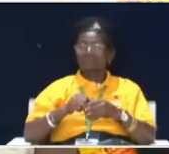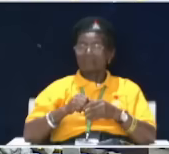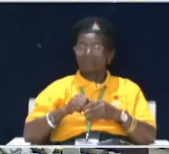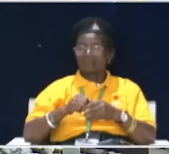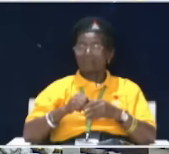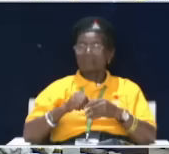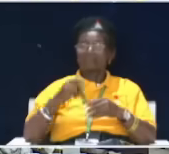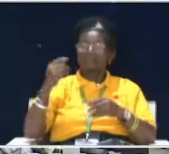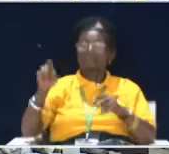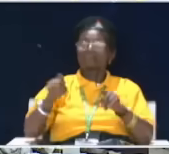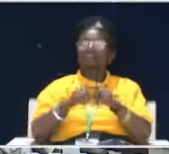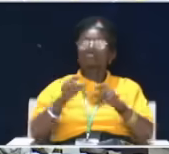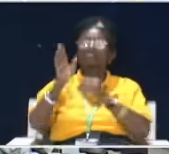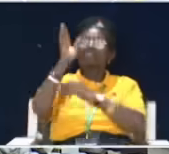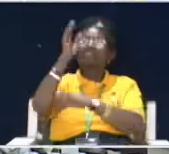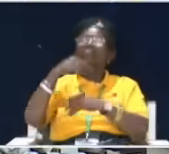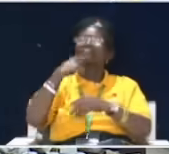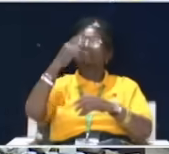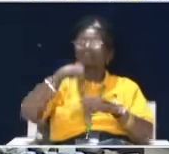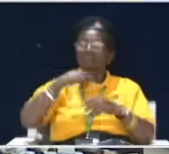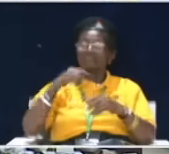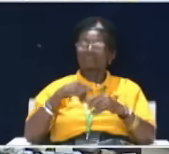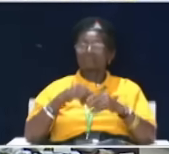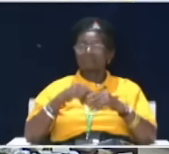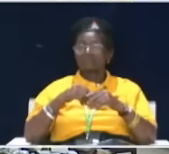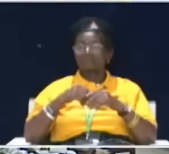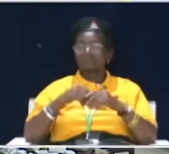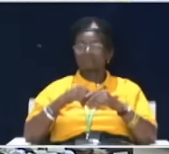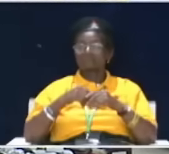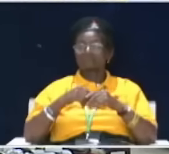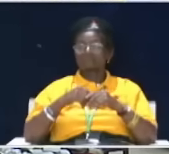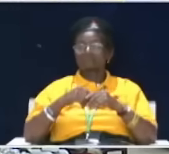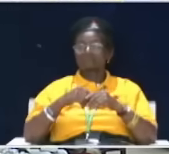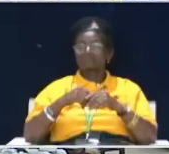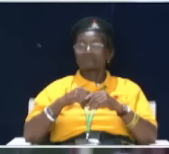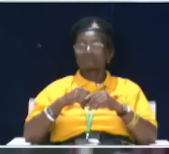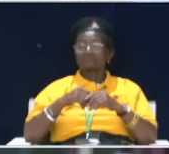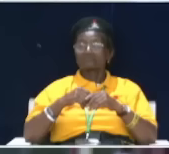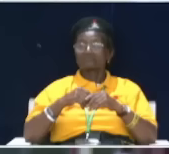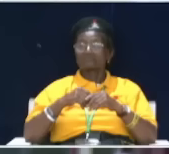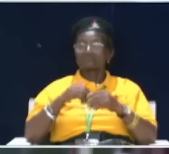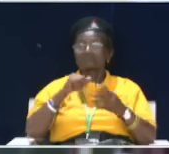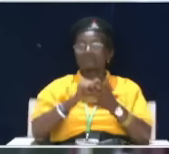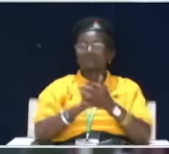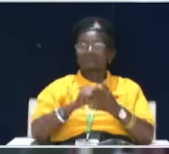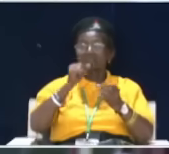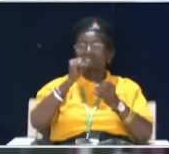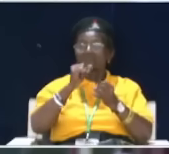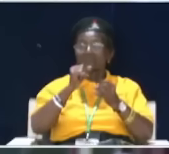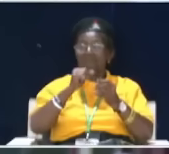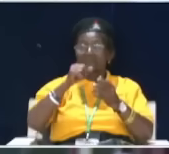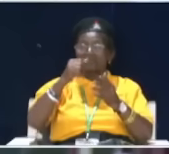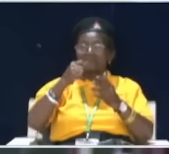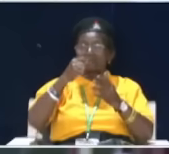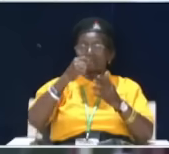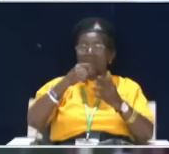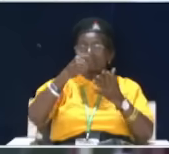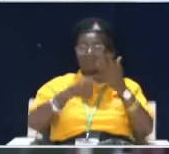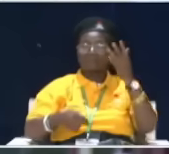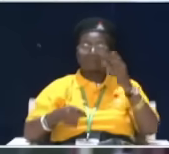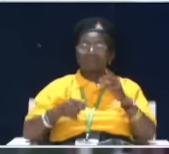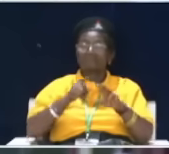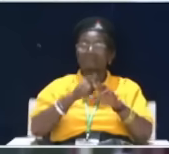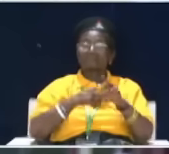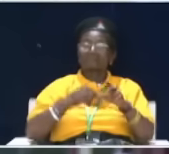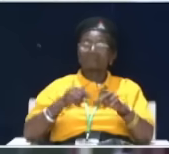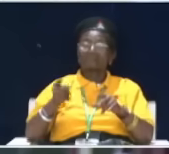The same God told me. Olorun kan na yi o so fun mi. That last month. Wipe osu to koja. We